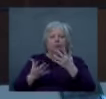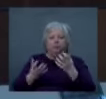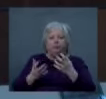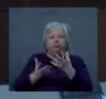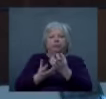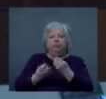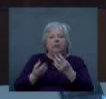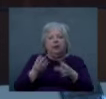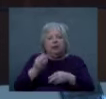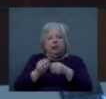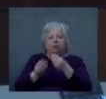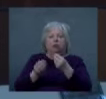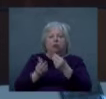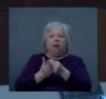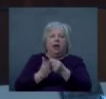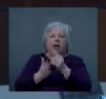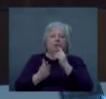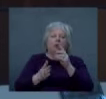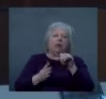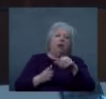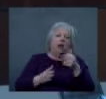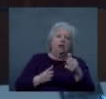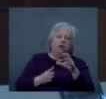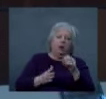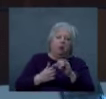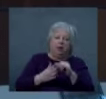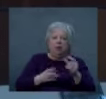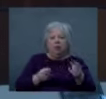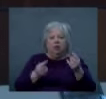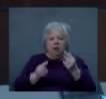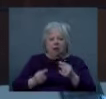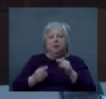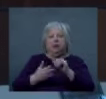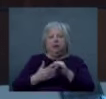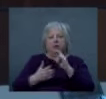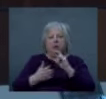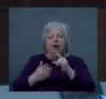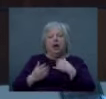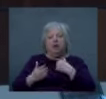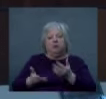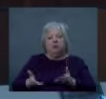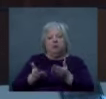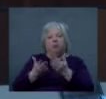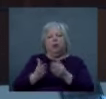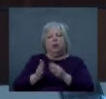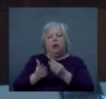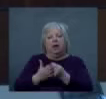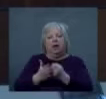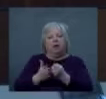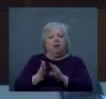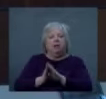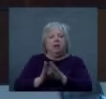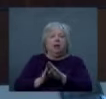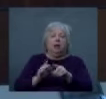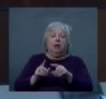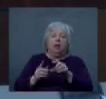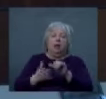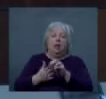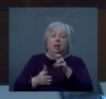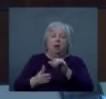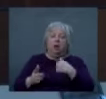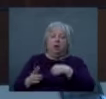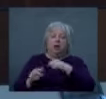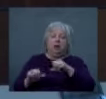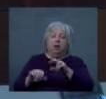land to get economic development going for different companies that are coming forward, and also that would utilize rail as well as our river port for the barge